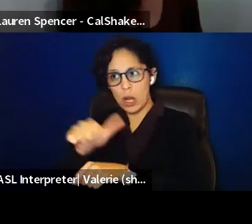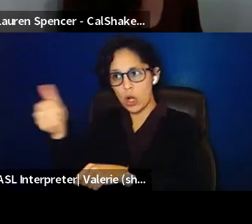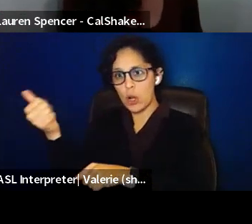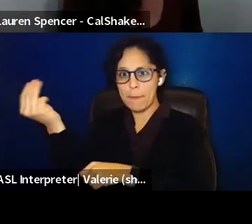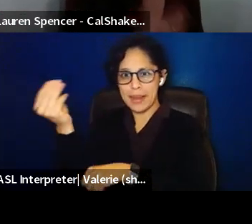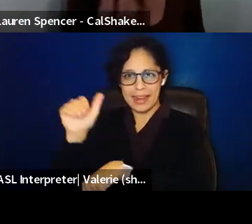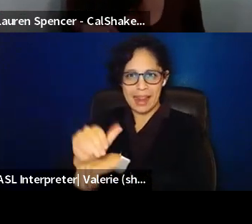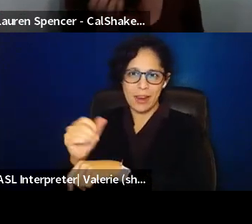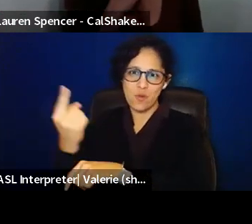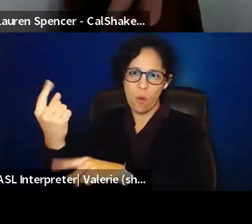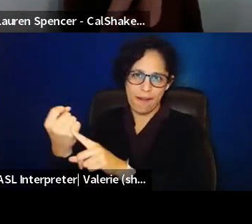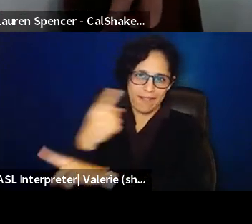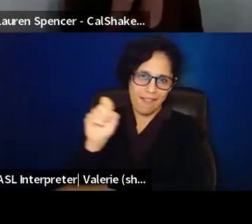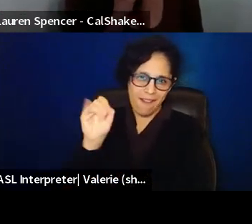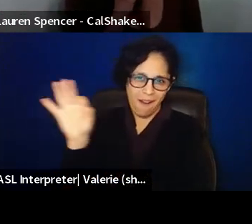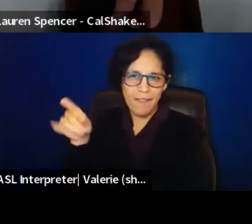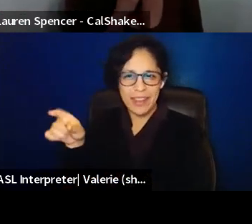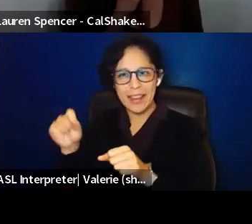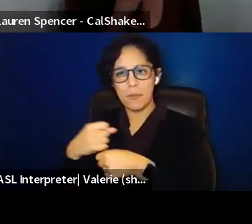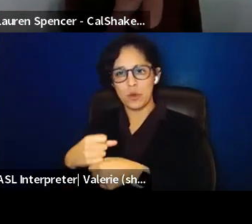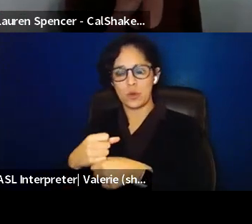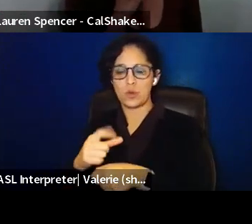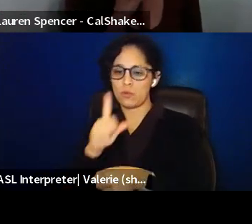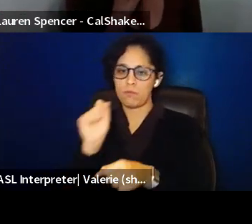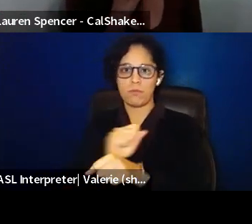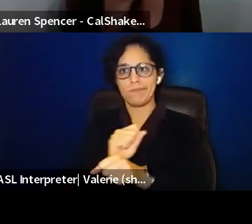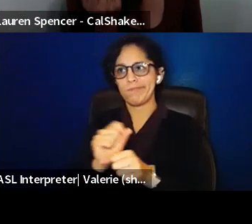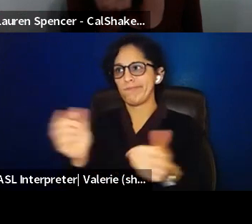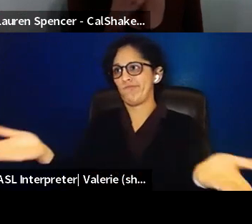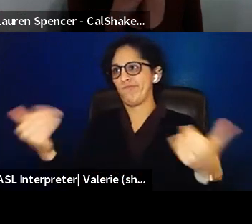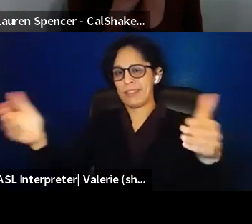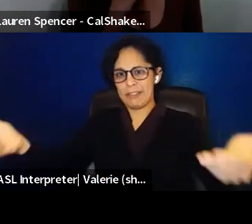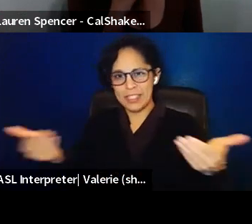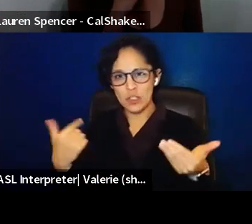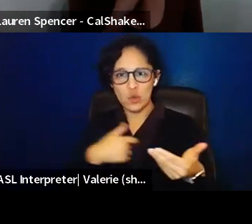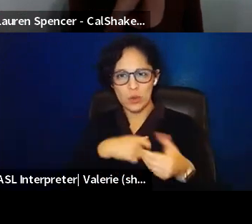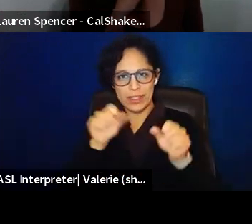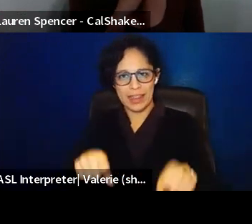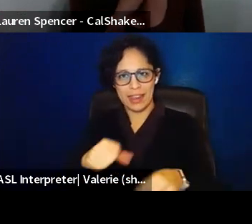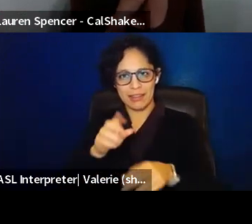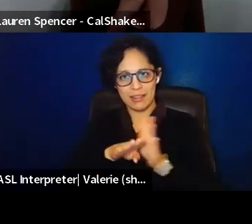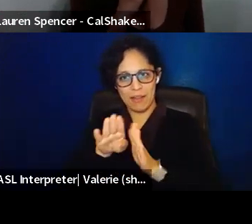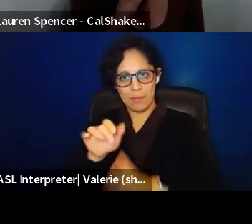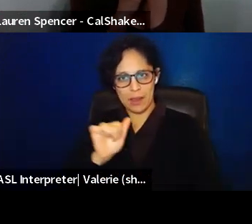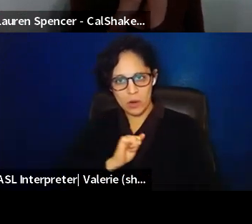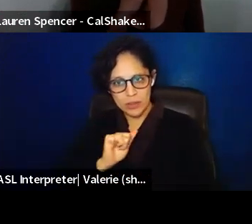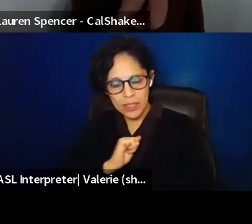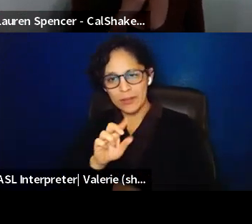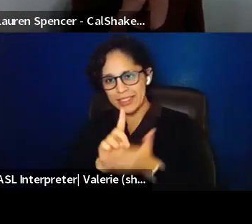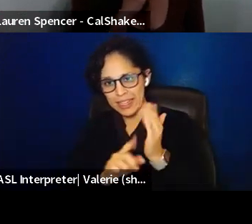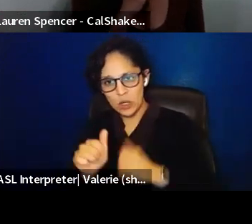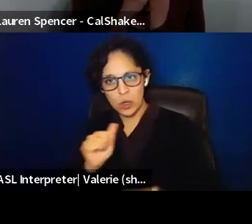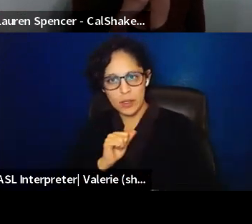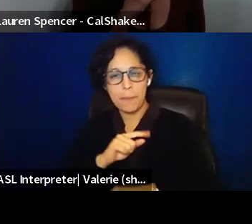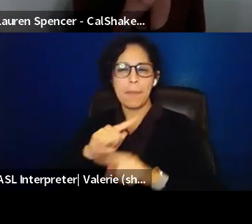there's a really huge sense of invitation and that we are able to make it our own. And the last thing I will say on that, just to give the overview,